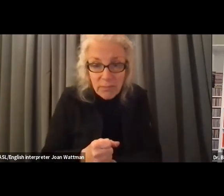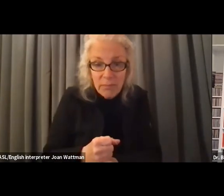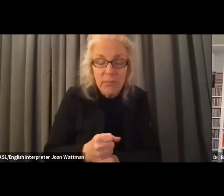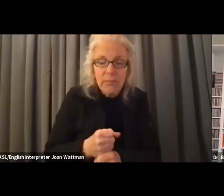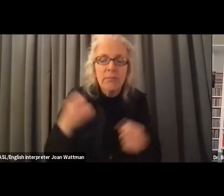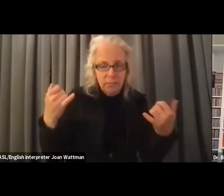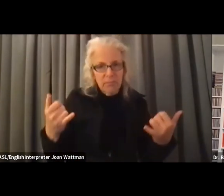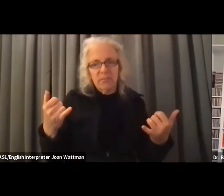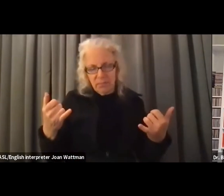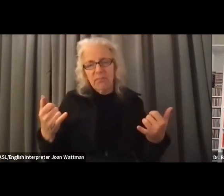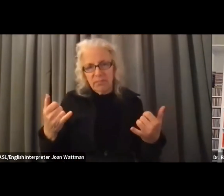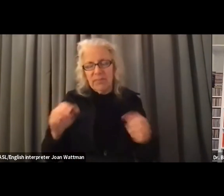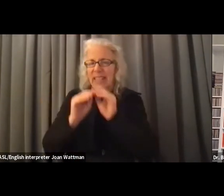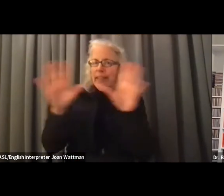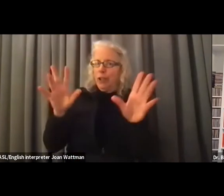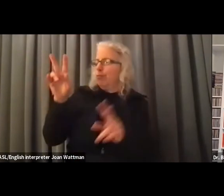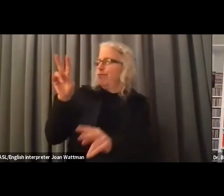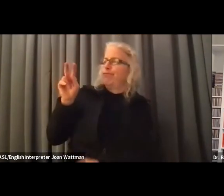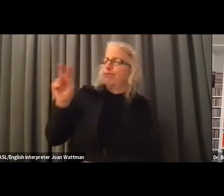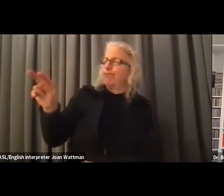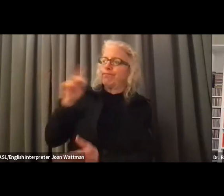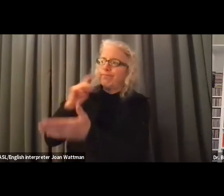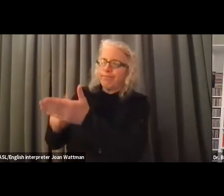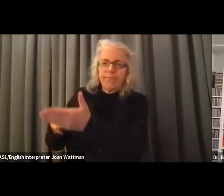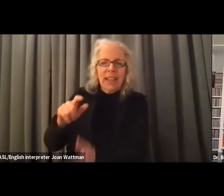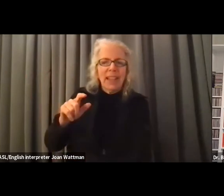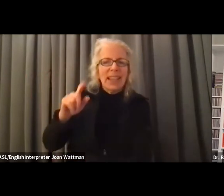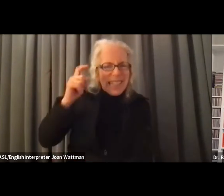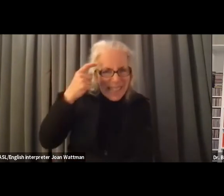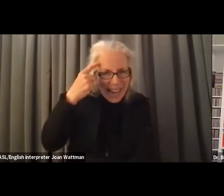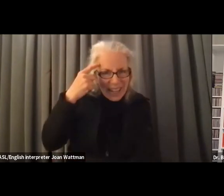understood state violence as a critical